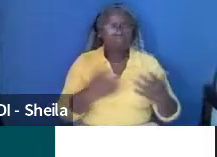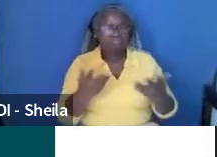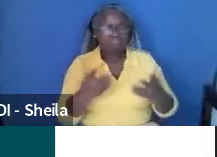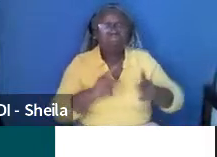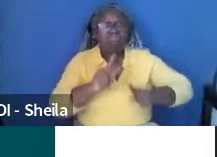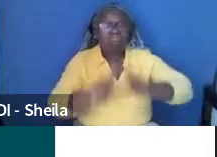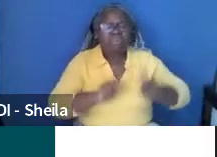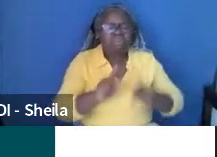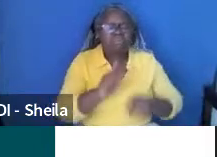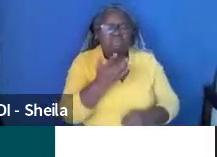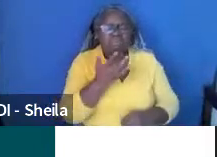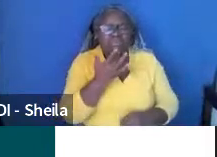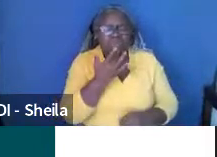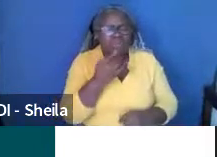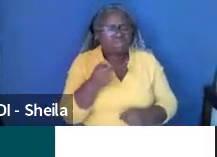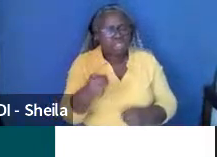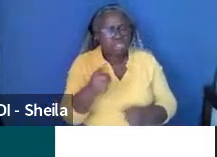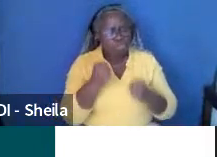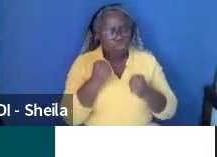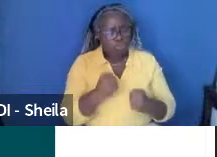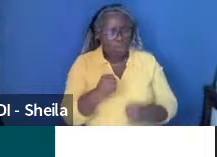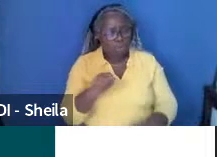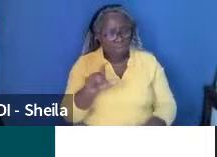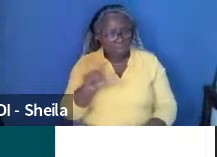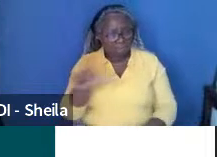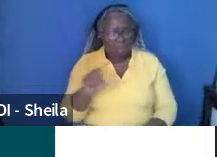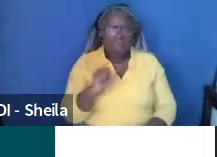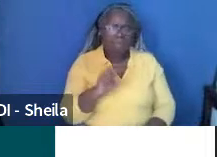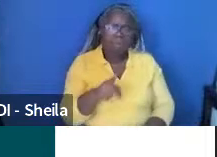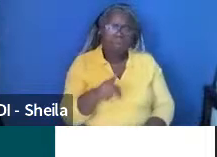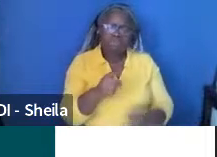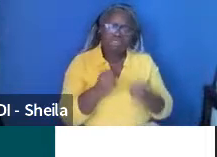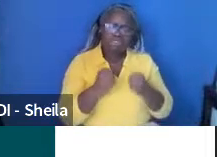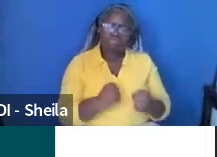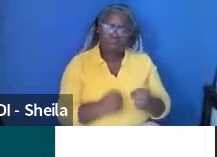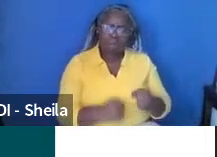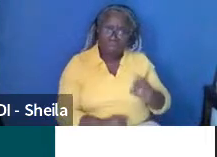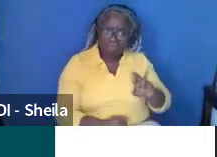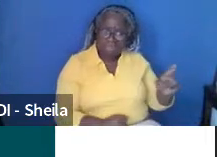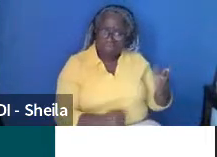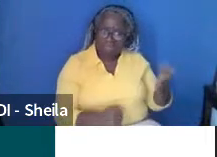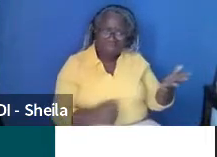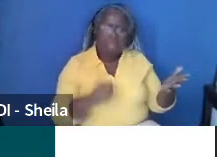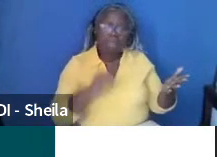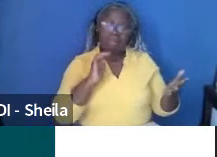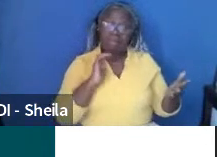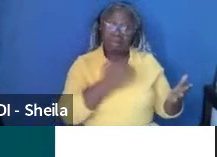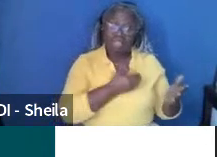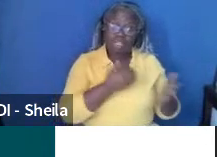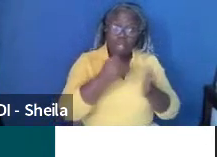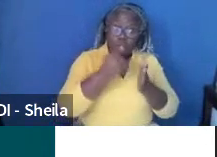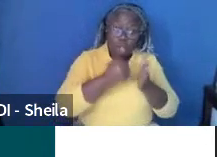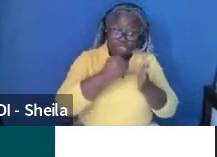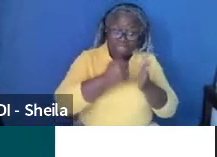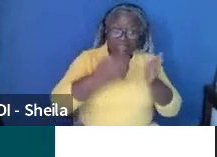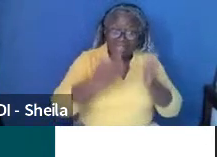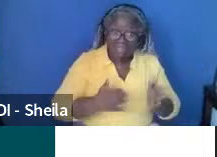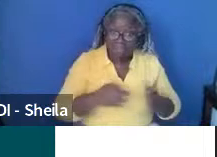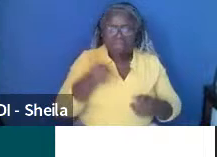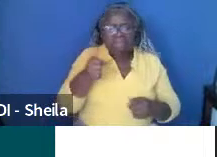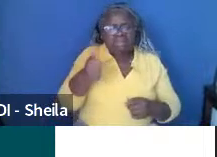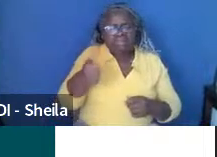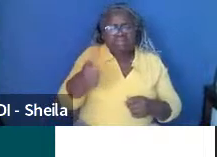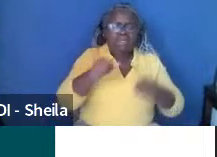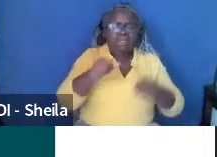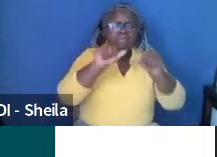Frequently, our architect teams are a little reluctant, or our providers, to provide a